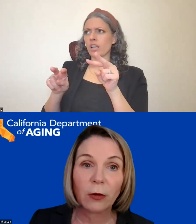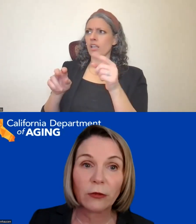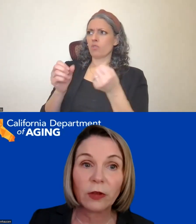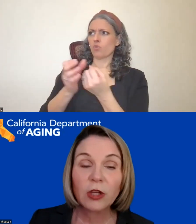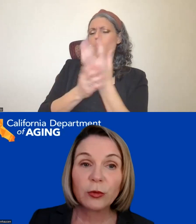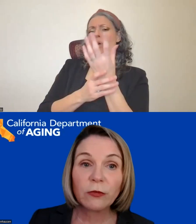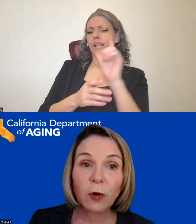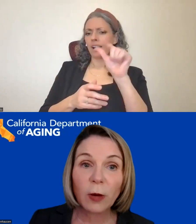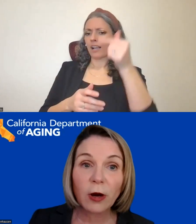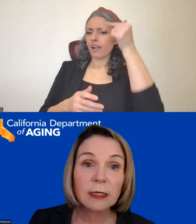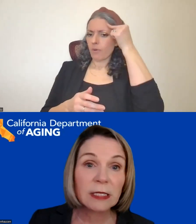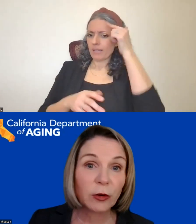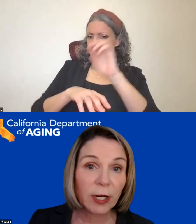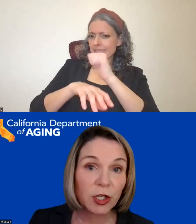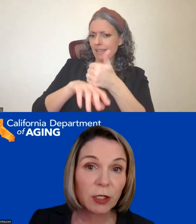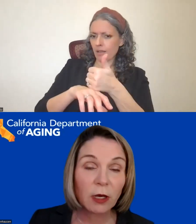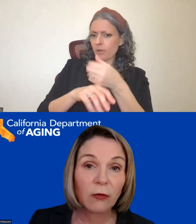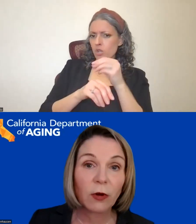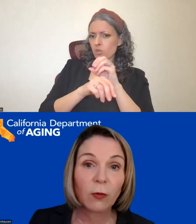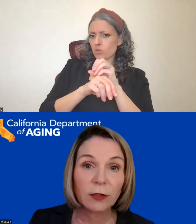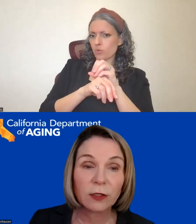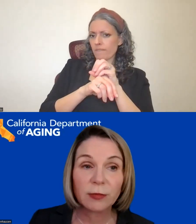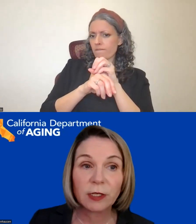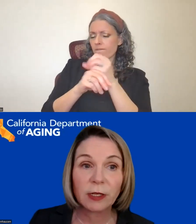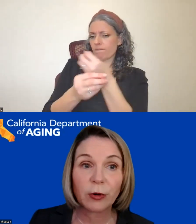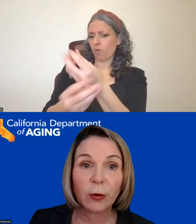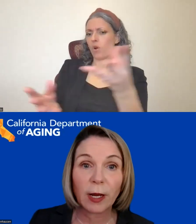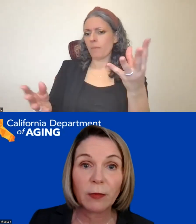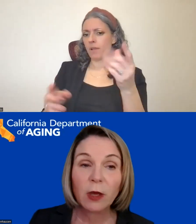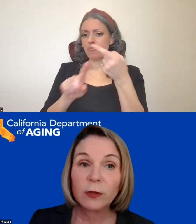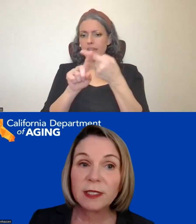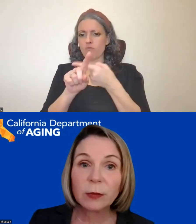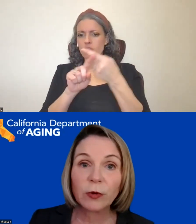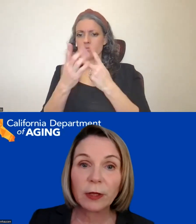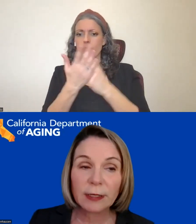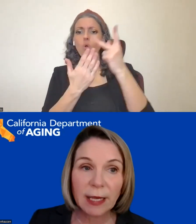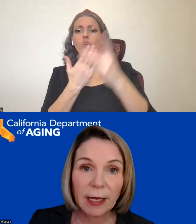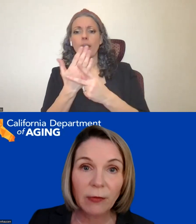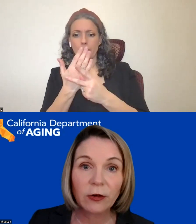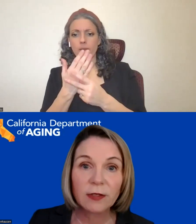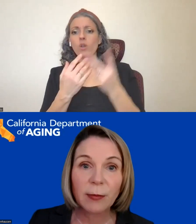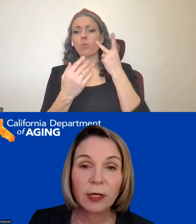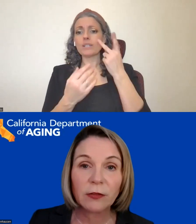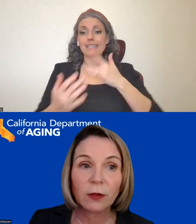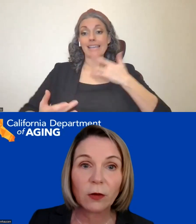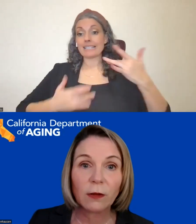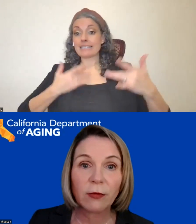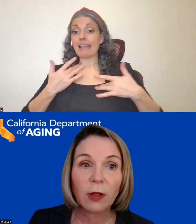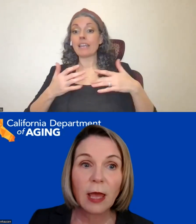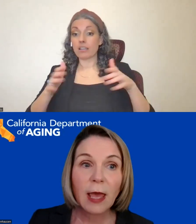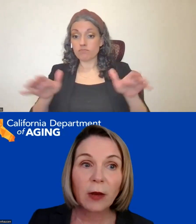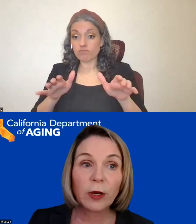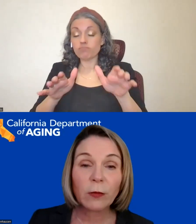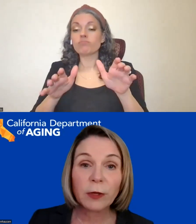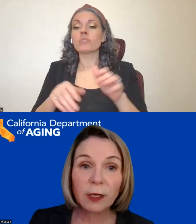government models to inform our consideration of a rental subsidy program. We see some really exciting efforts happening at the local